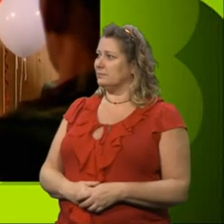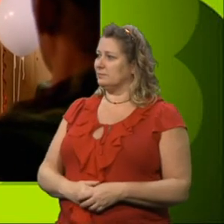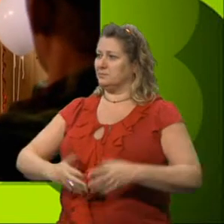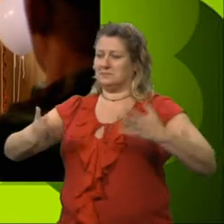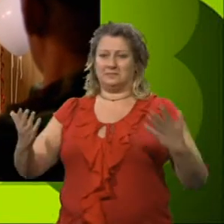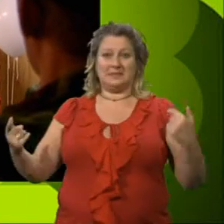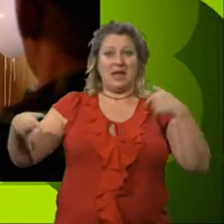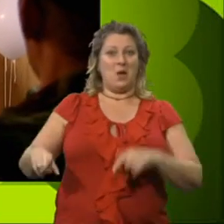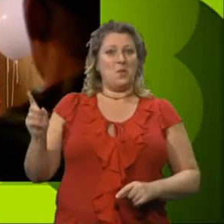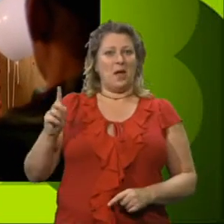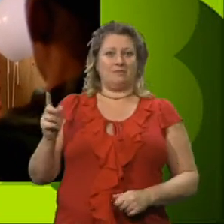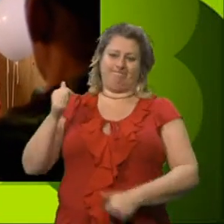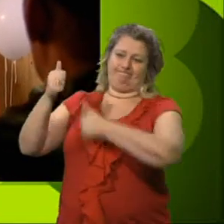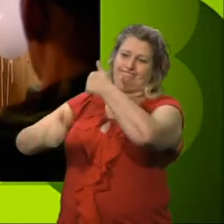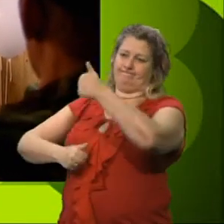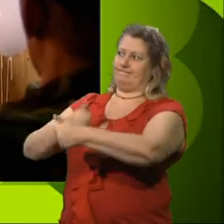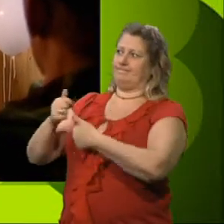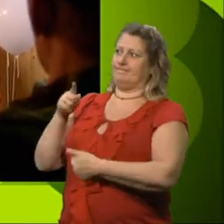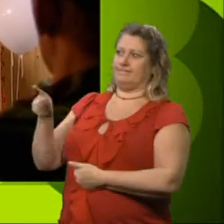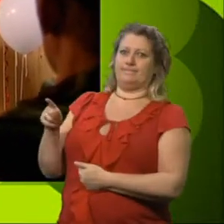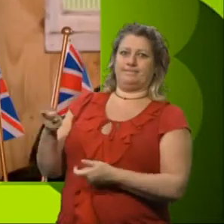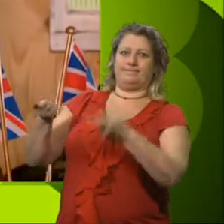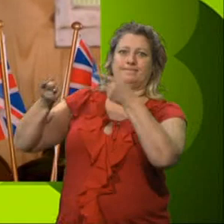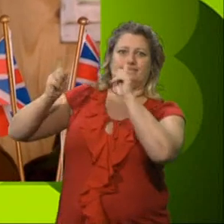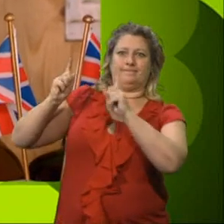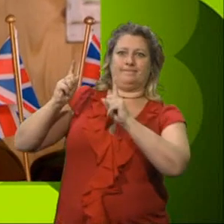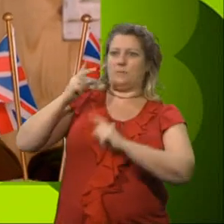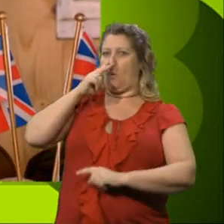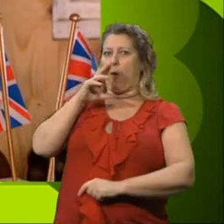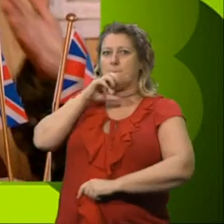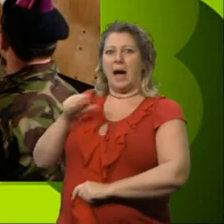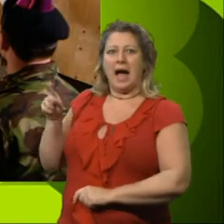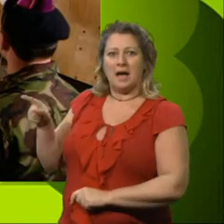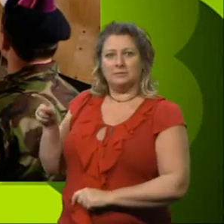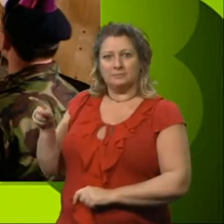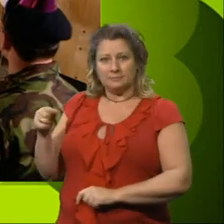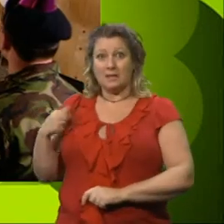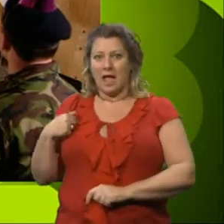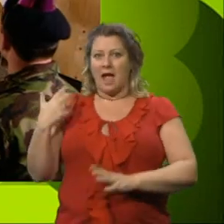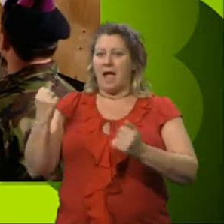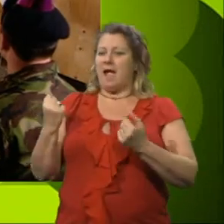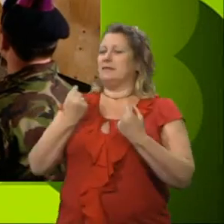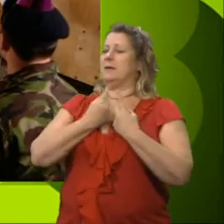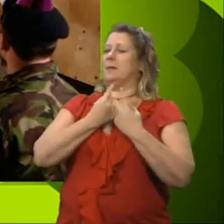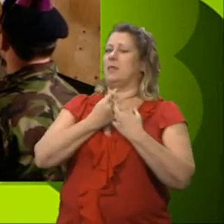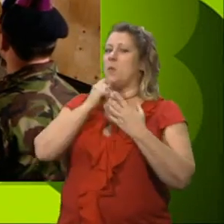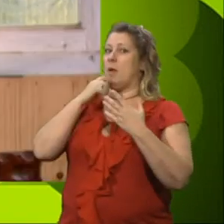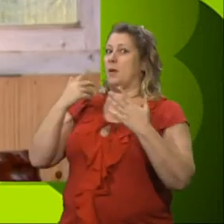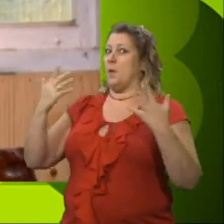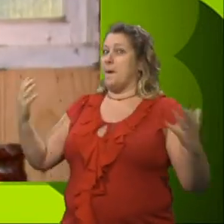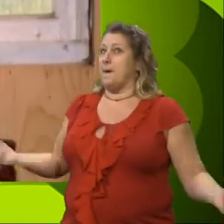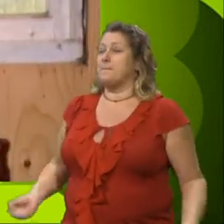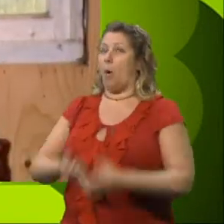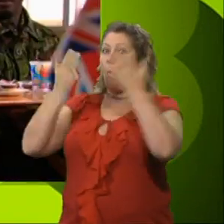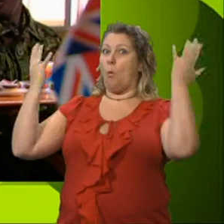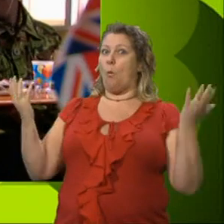We are here today to pay tribute to Colonel Winters. And I have a little something that is going to make this party go